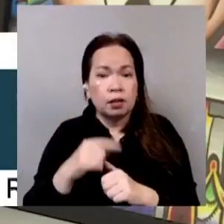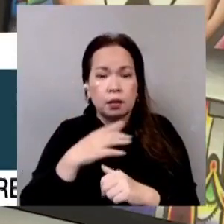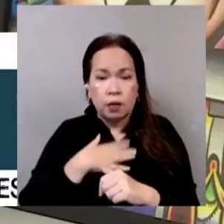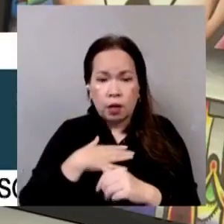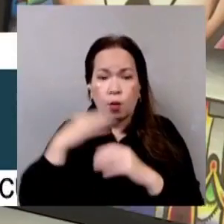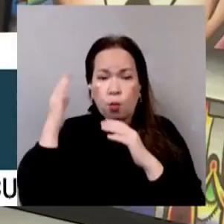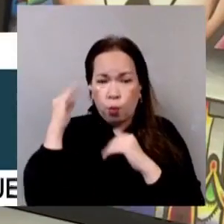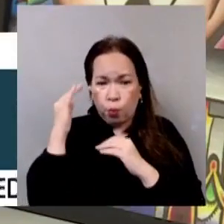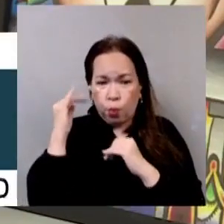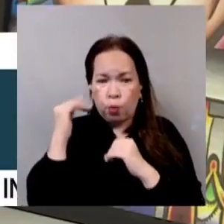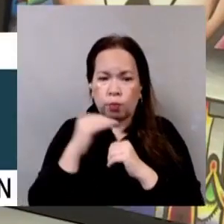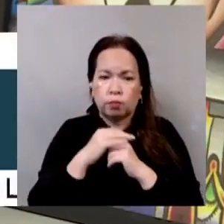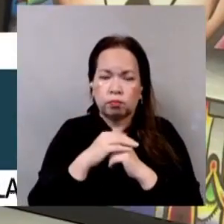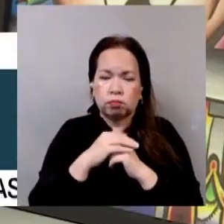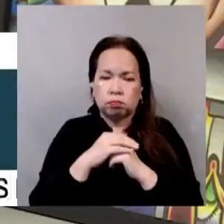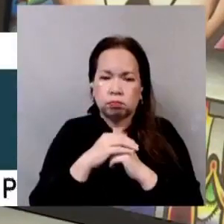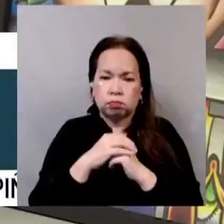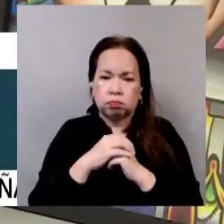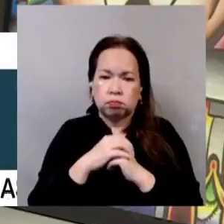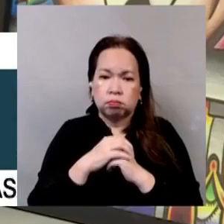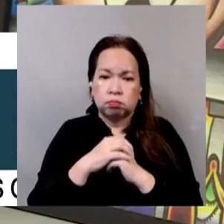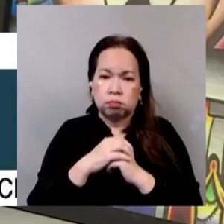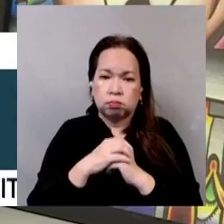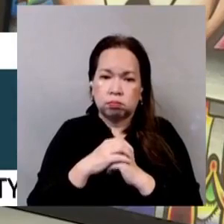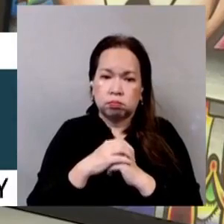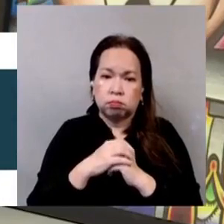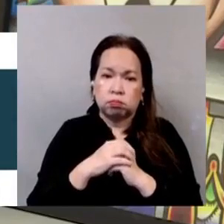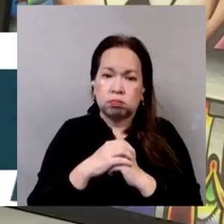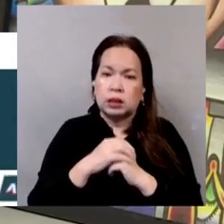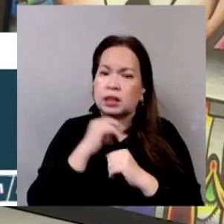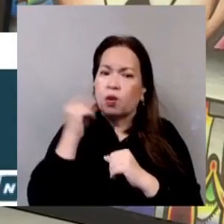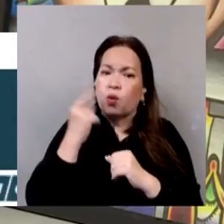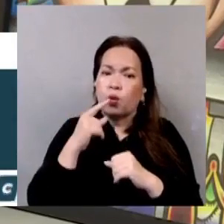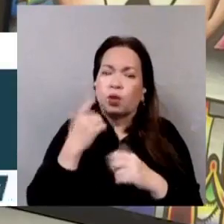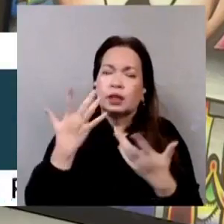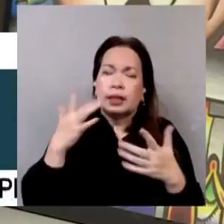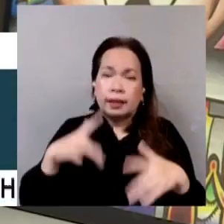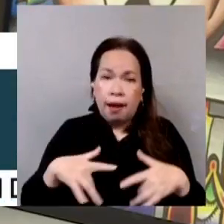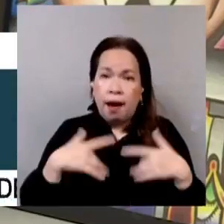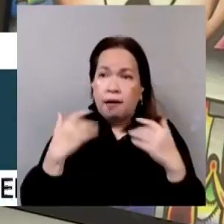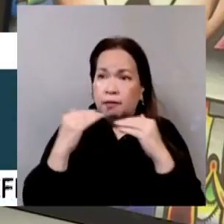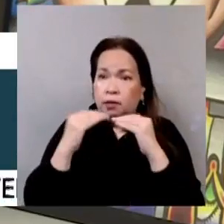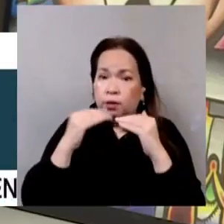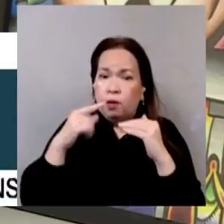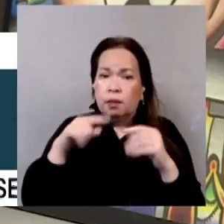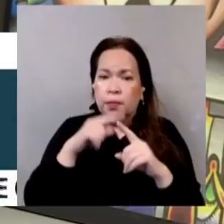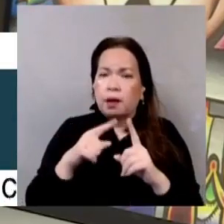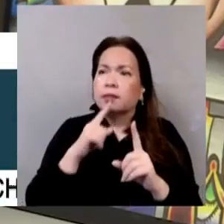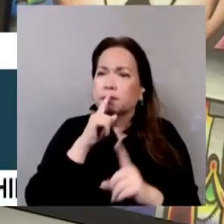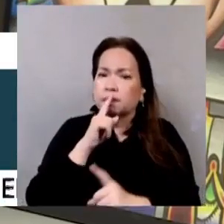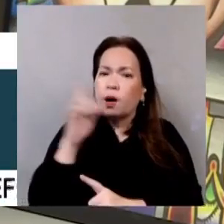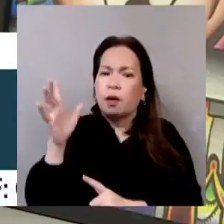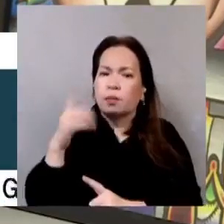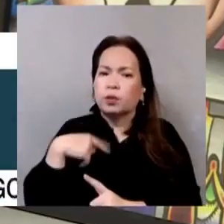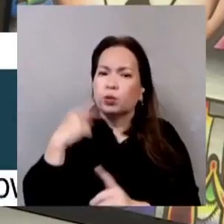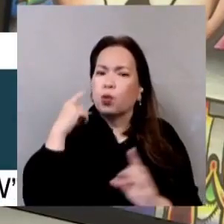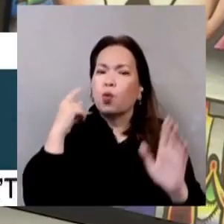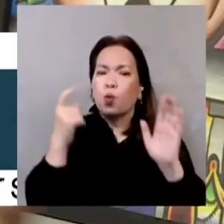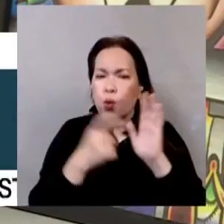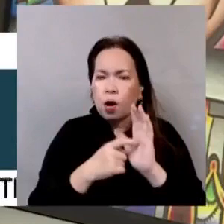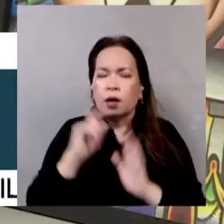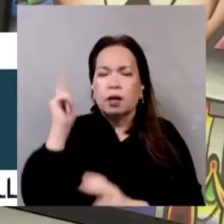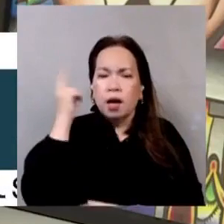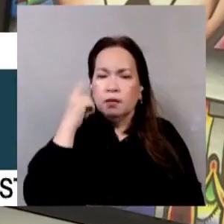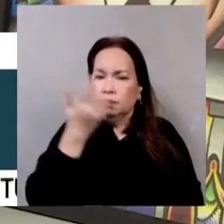ay ang hindi lamang yung quality of life, yung assurance na kami ay kikilalanin ng ating gobyerno,